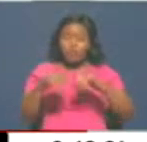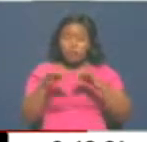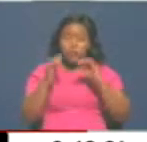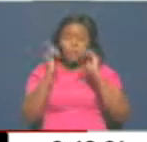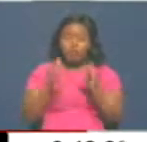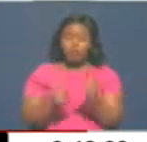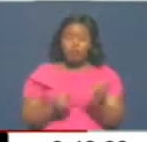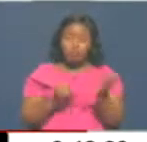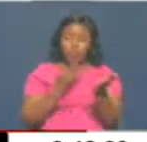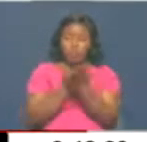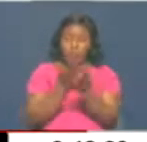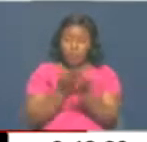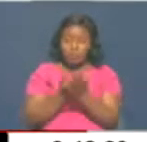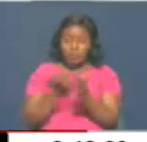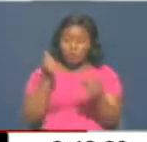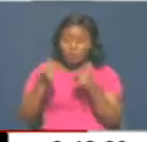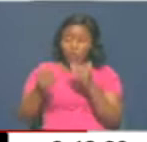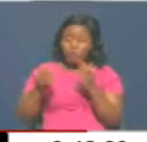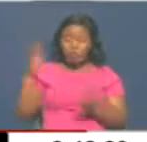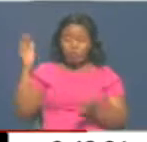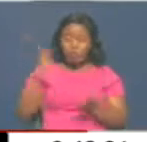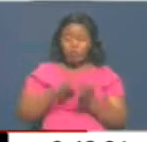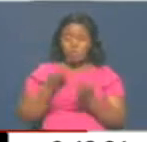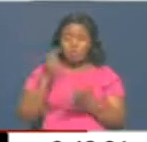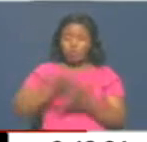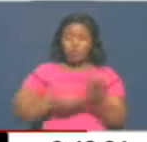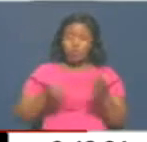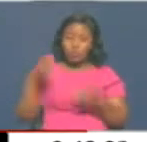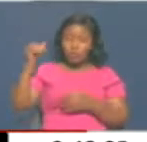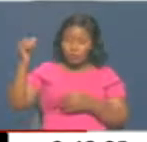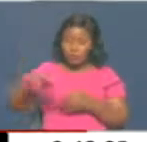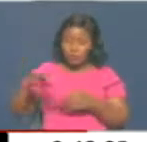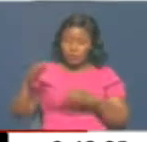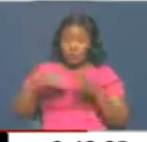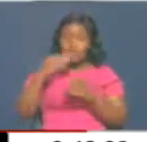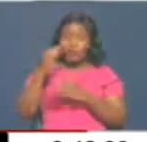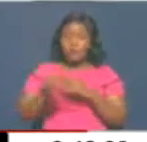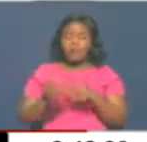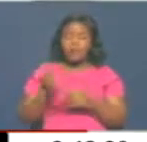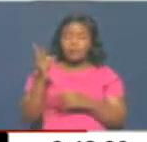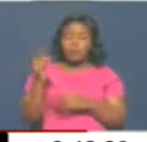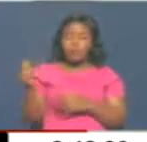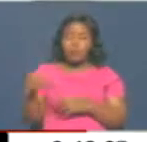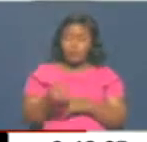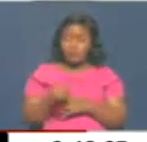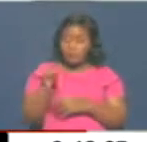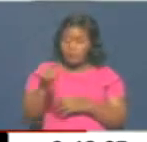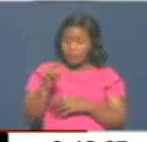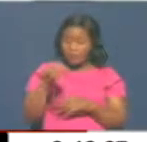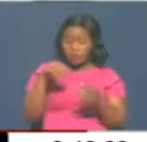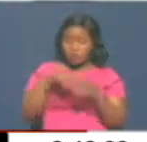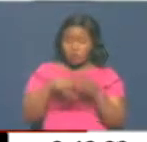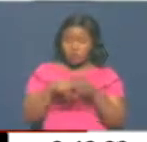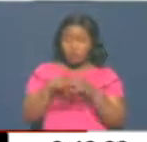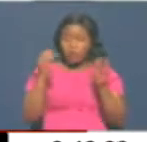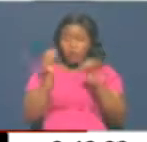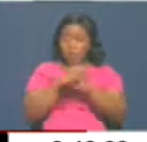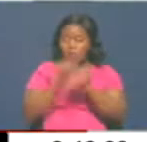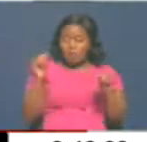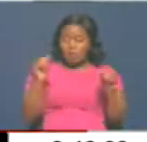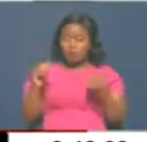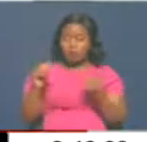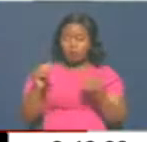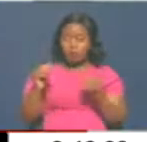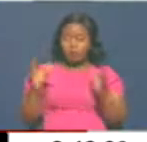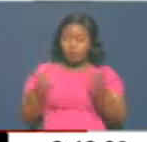cost of electricity reducing by a third within 4 months. This is contained in the Presidential Task Force on the Review of Power